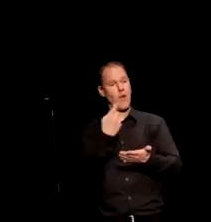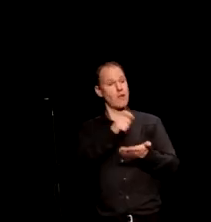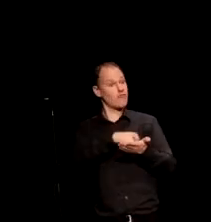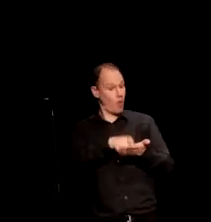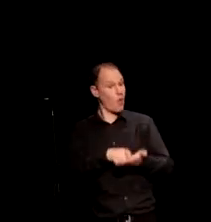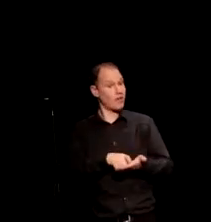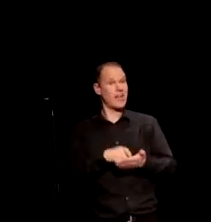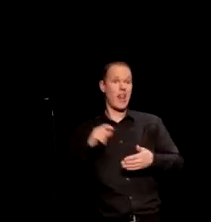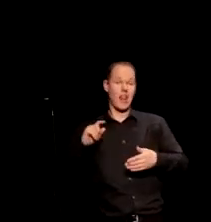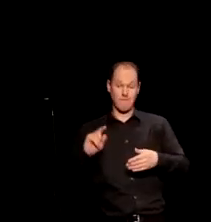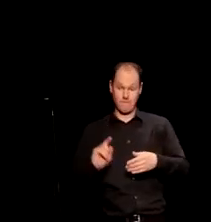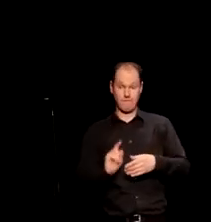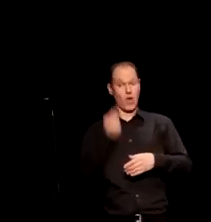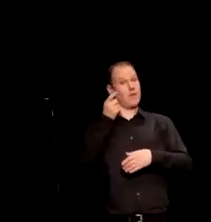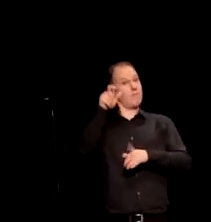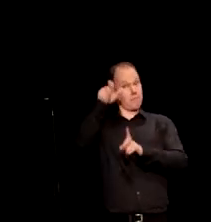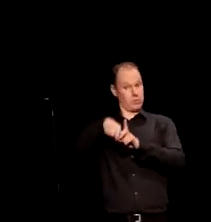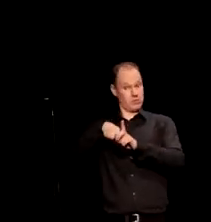to have a show on in the West End.